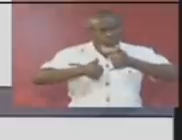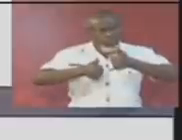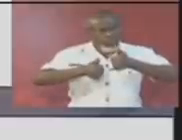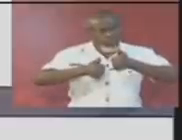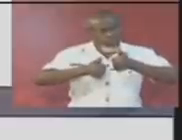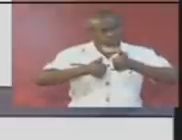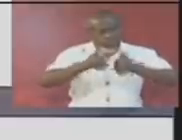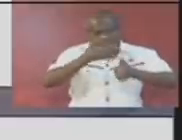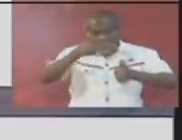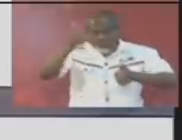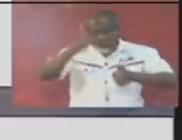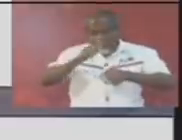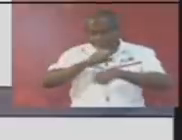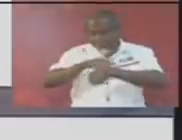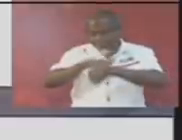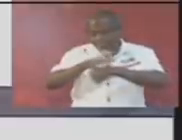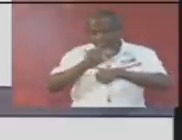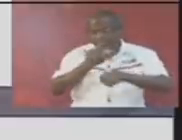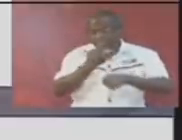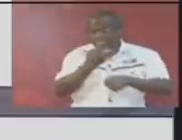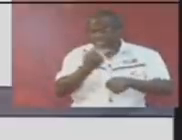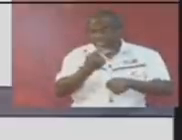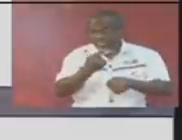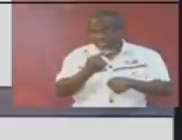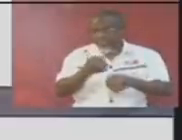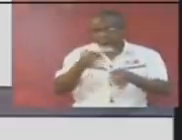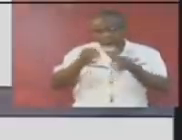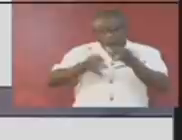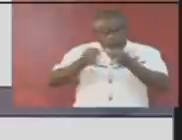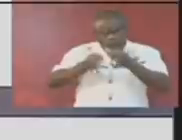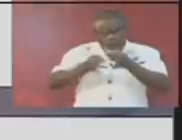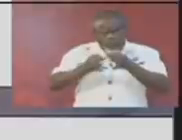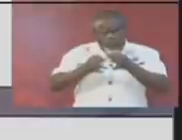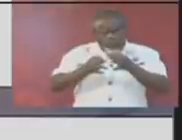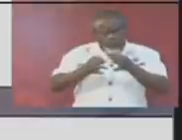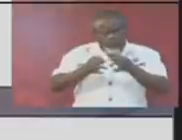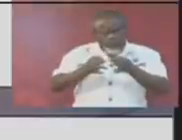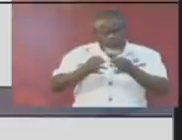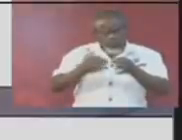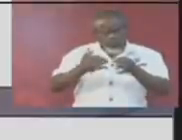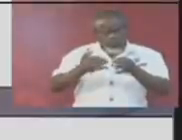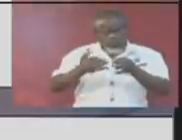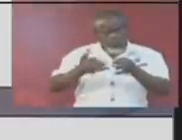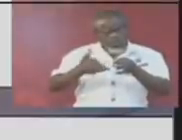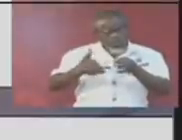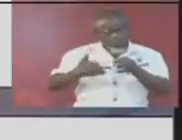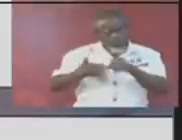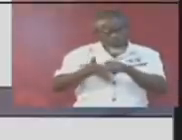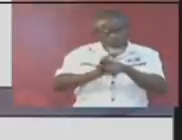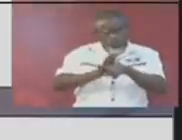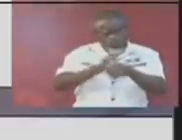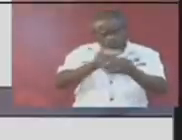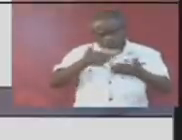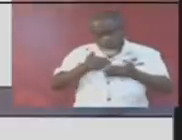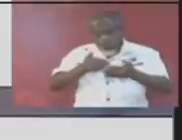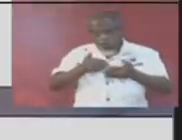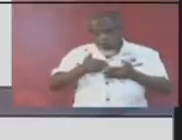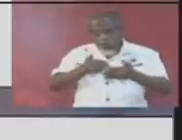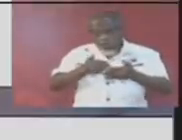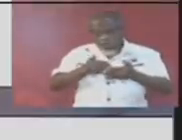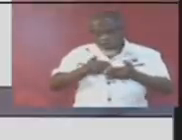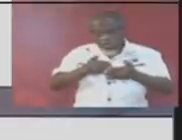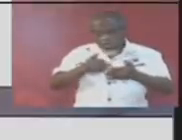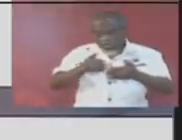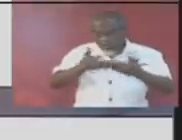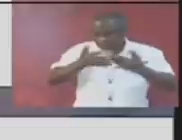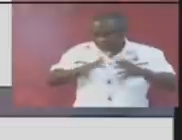us who have had COVID-19 before and are still experiencing ongoing symptoms or new symptoms, the best advice is to